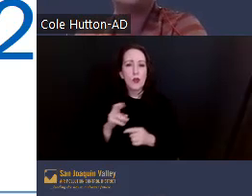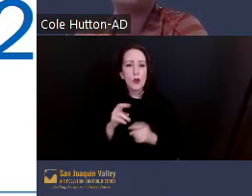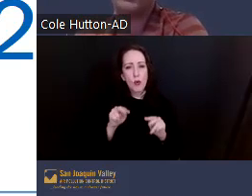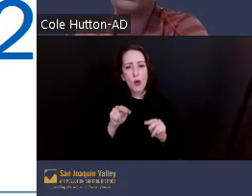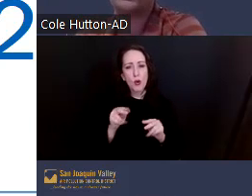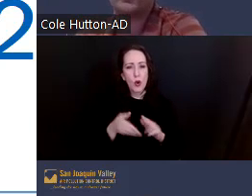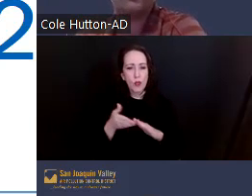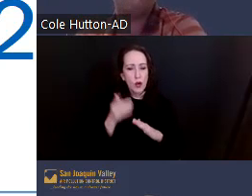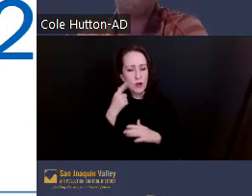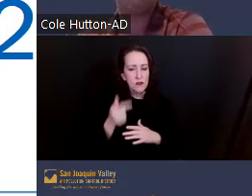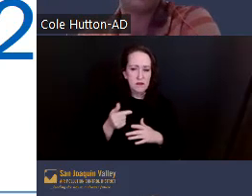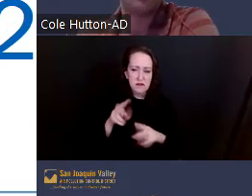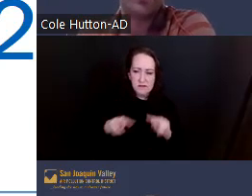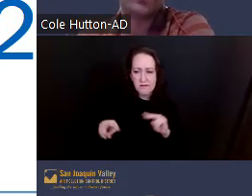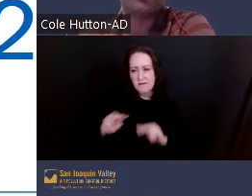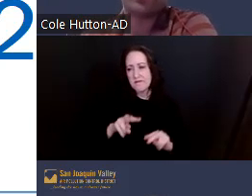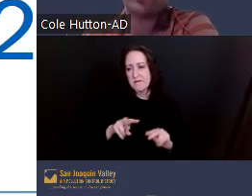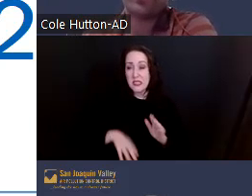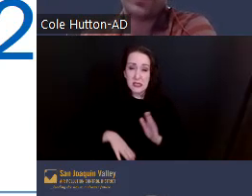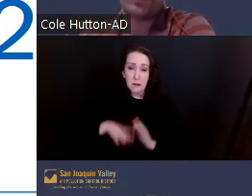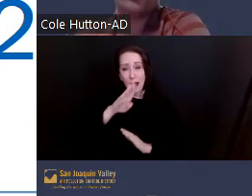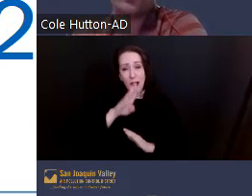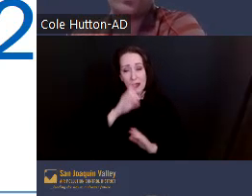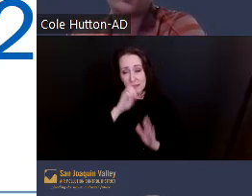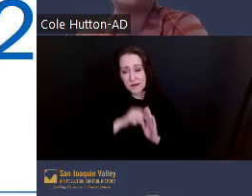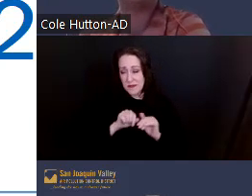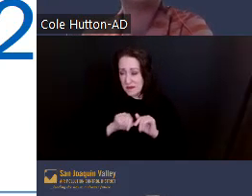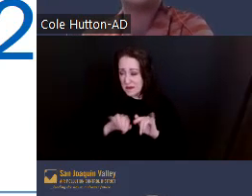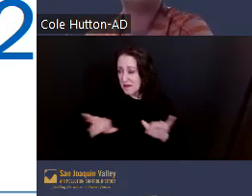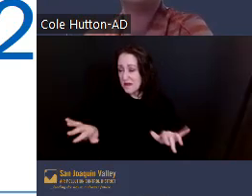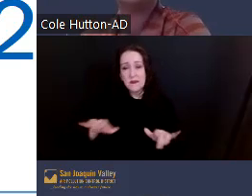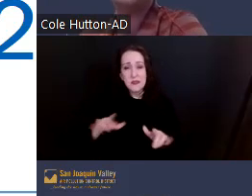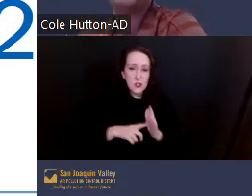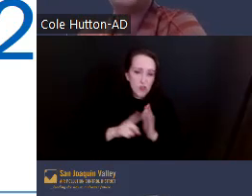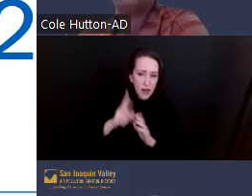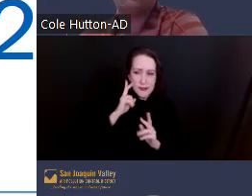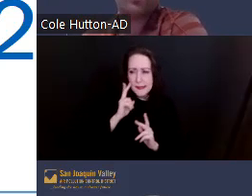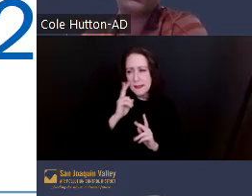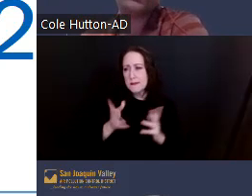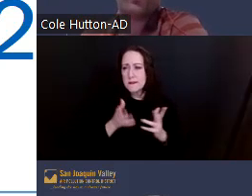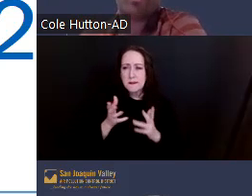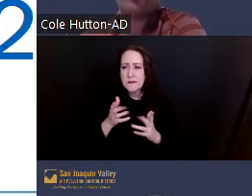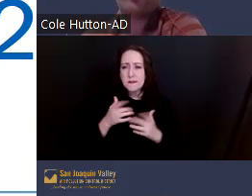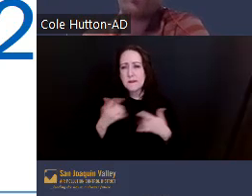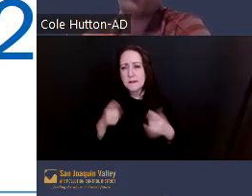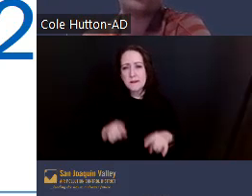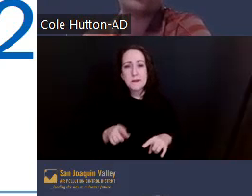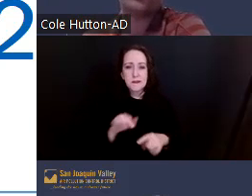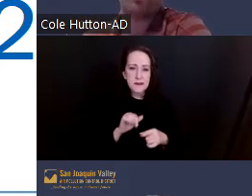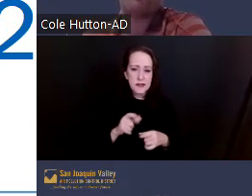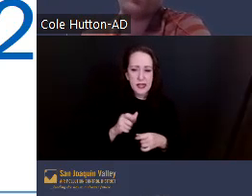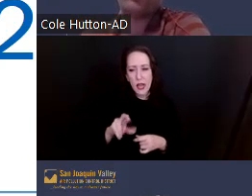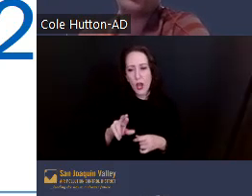we see spikes. Inspectors are sent out to kind of check things out and see, what's going on, and our air